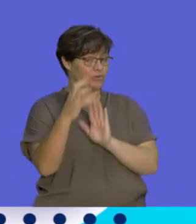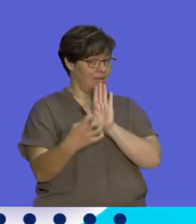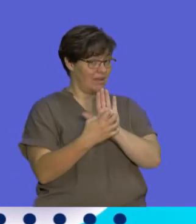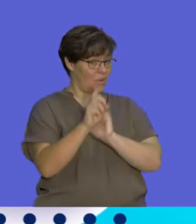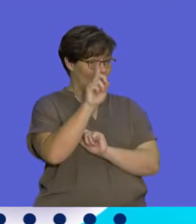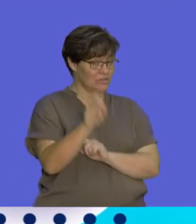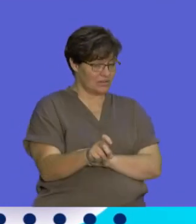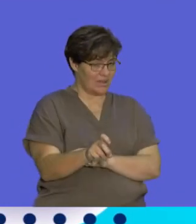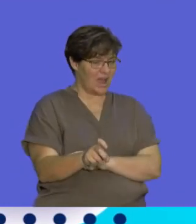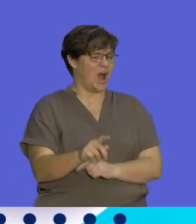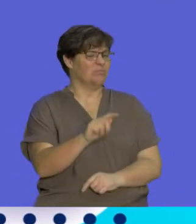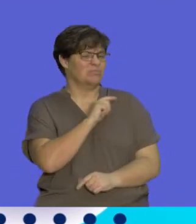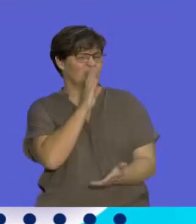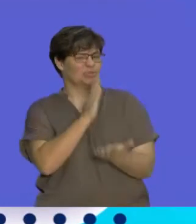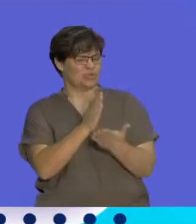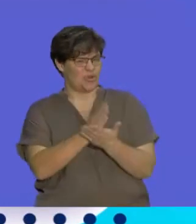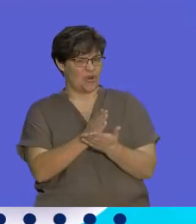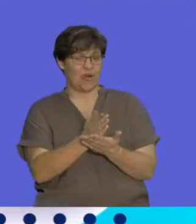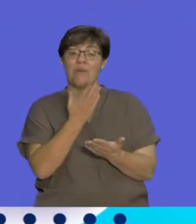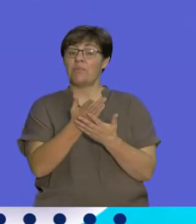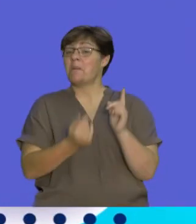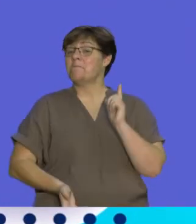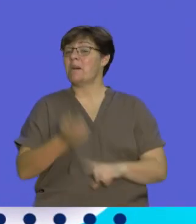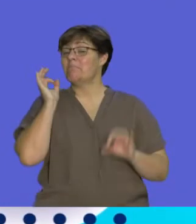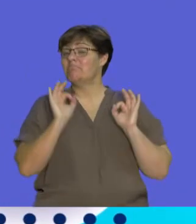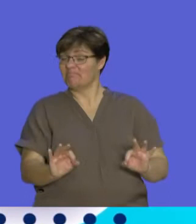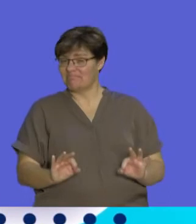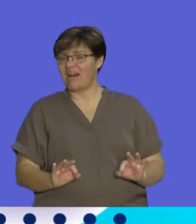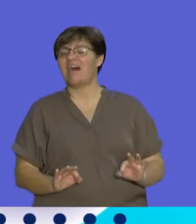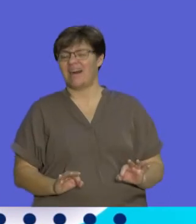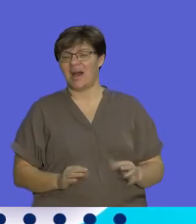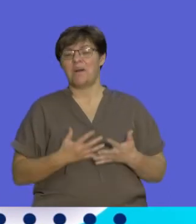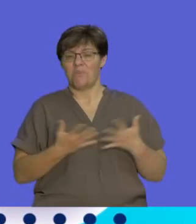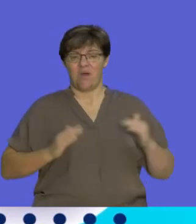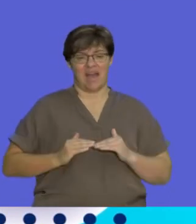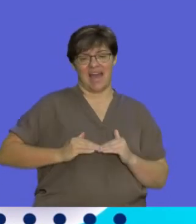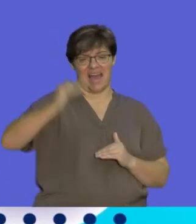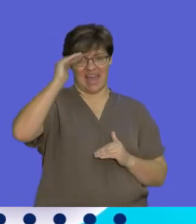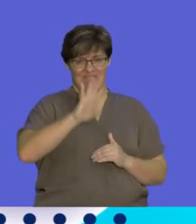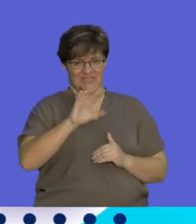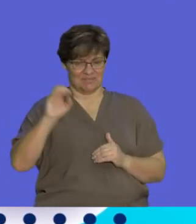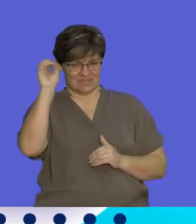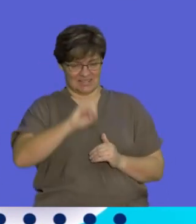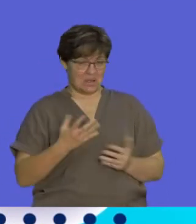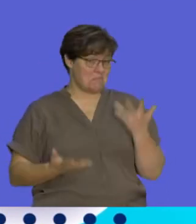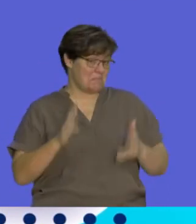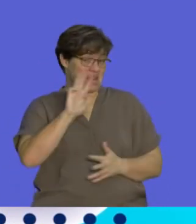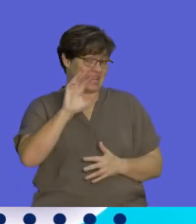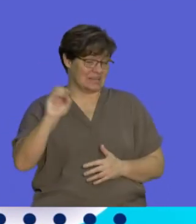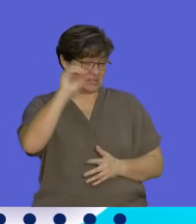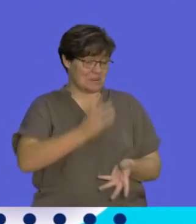you the probability of you getting it right is going to be much higher than 50%, maybe even 90%.